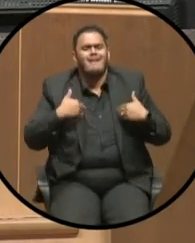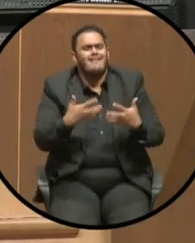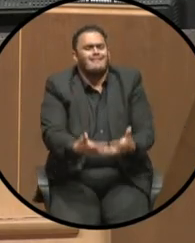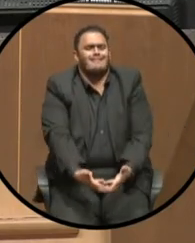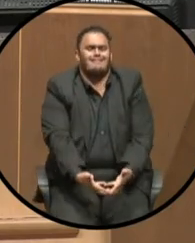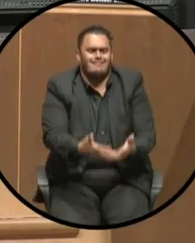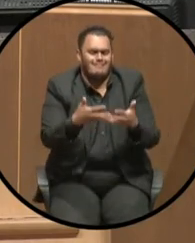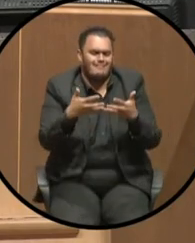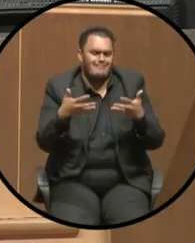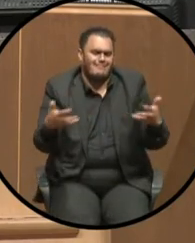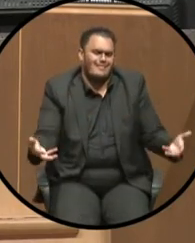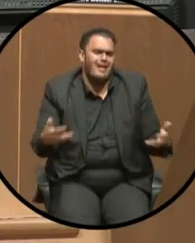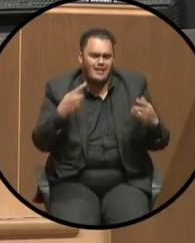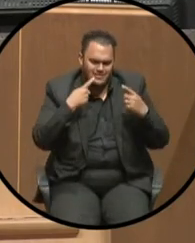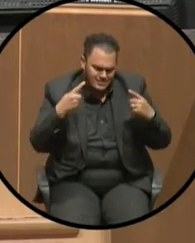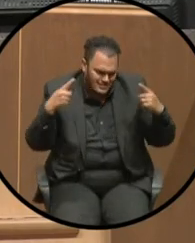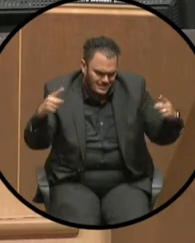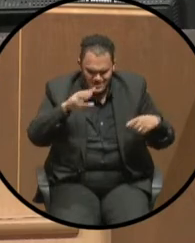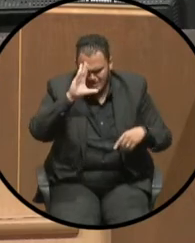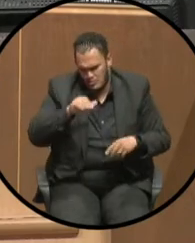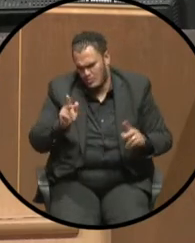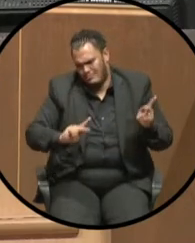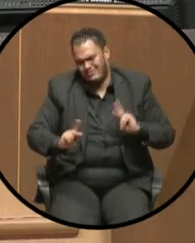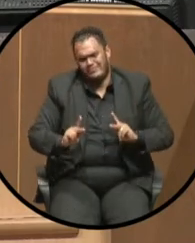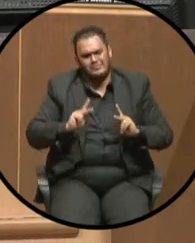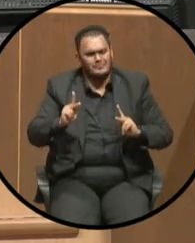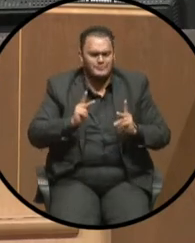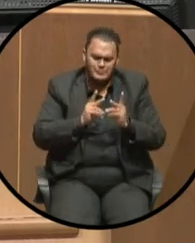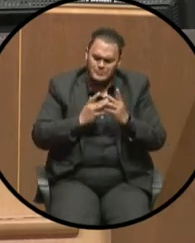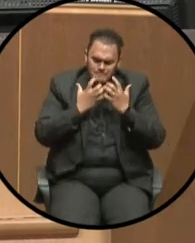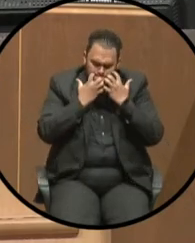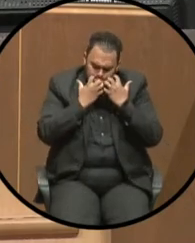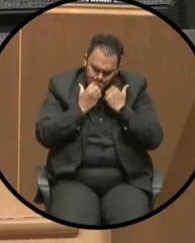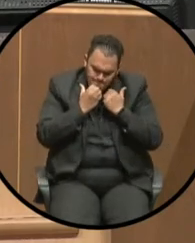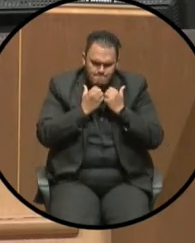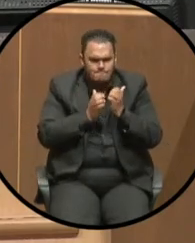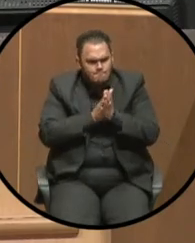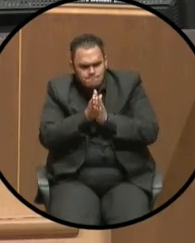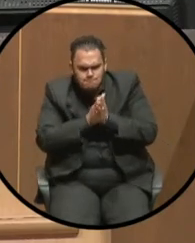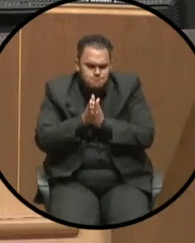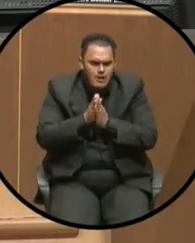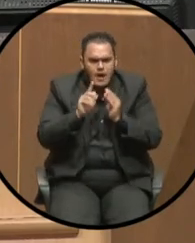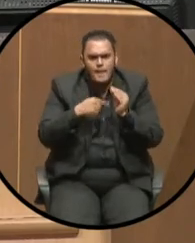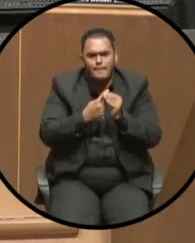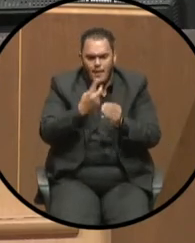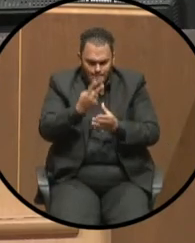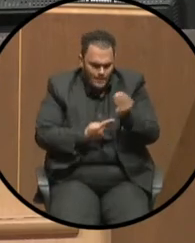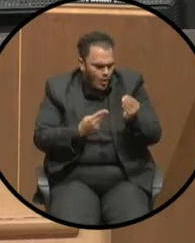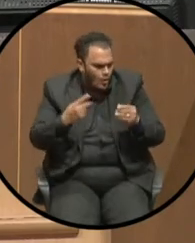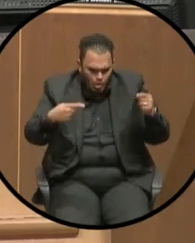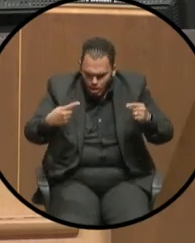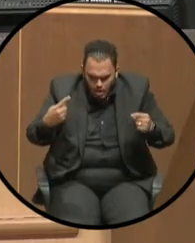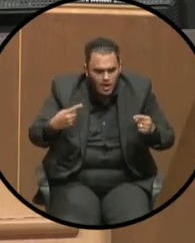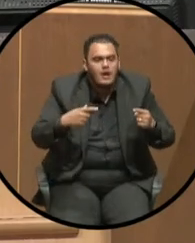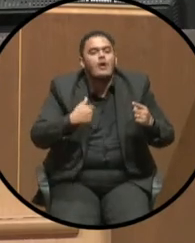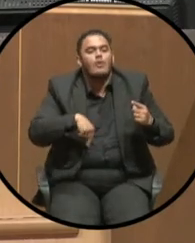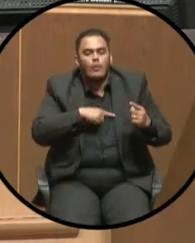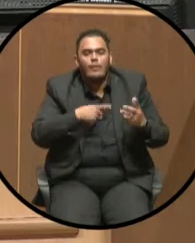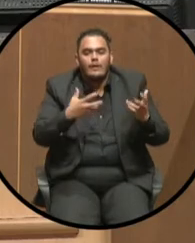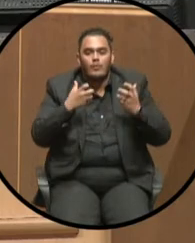people are passionate on this subject on both sides. We respect everyone's opinion, and we're glad that you're here, and we look forward to a very cordial